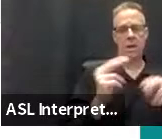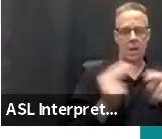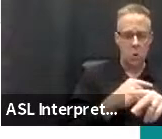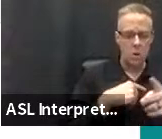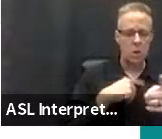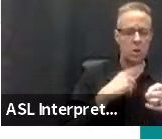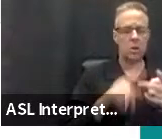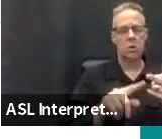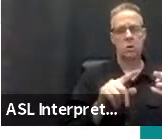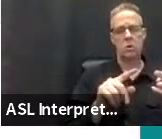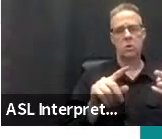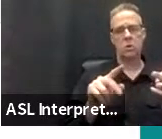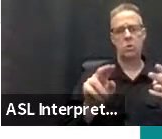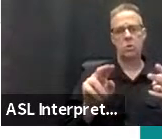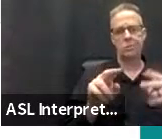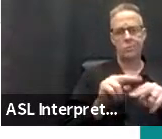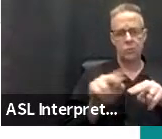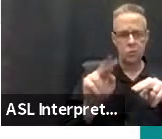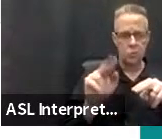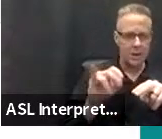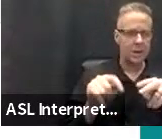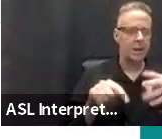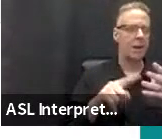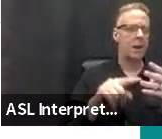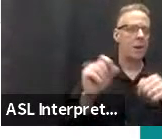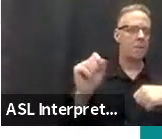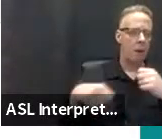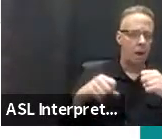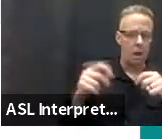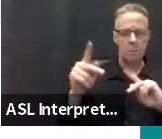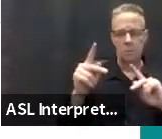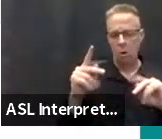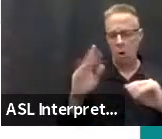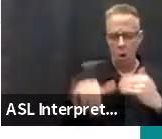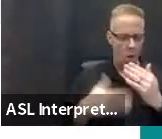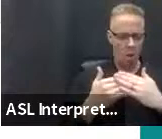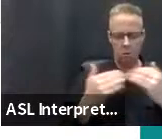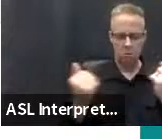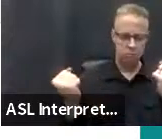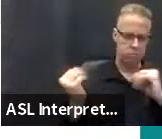transit, and bikes and pedestrians all through there.